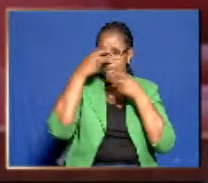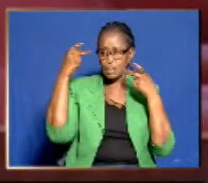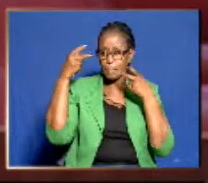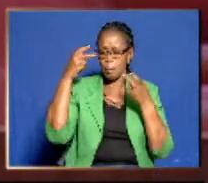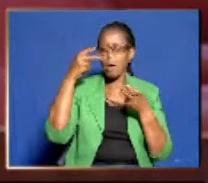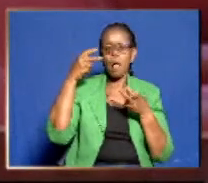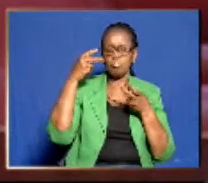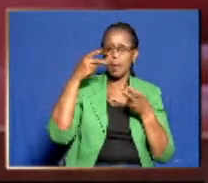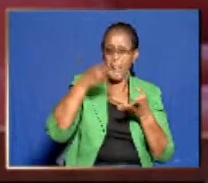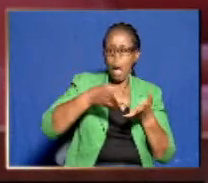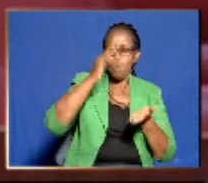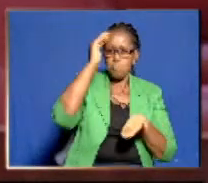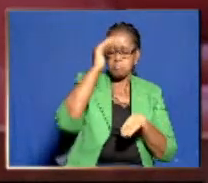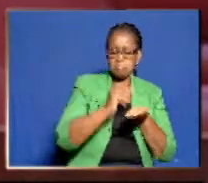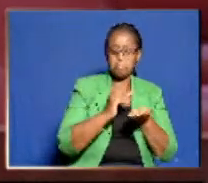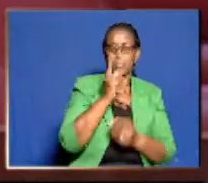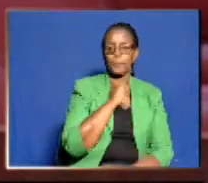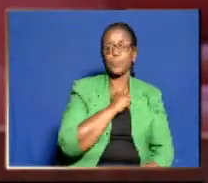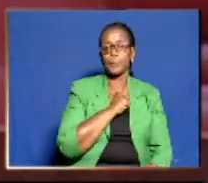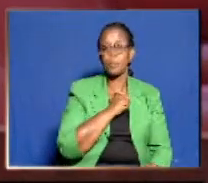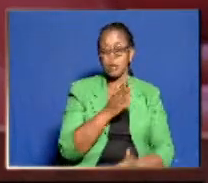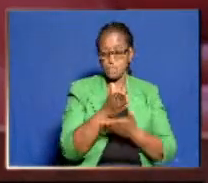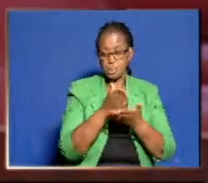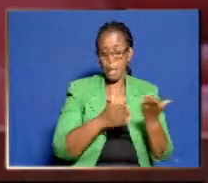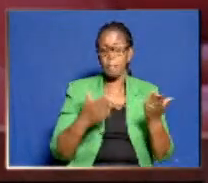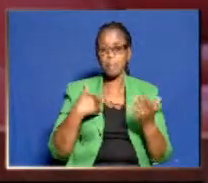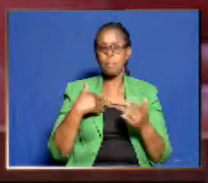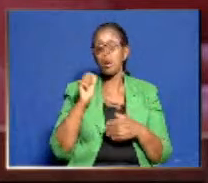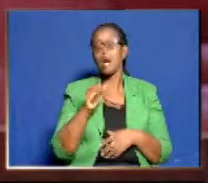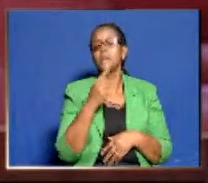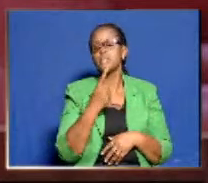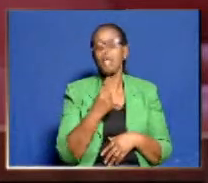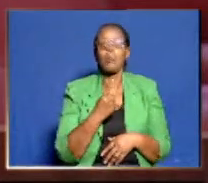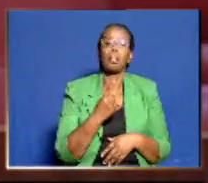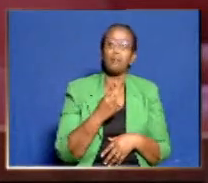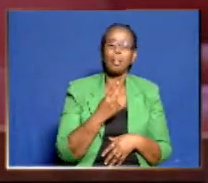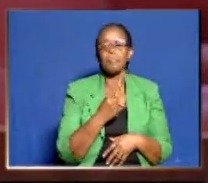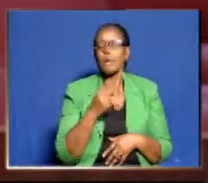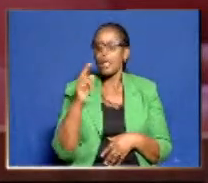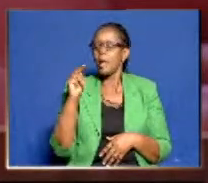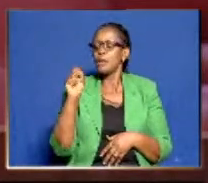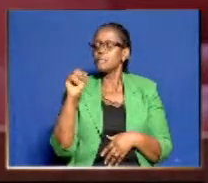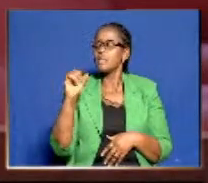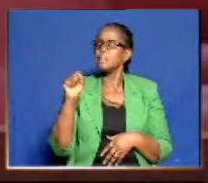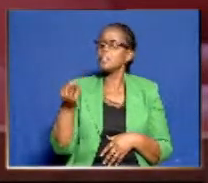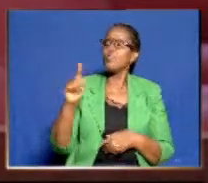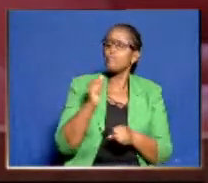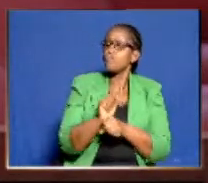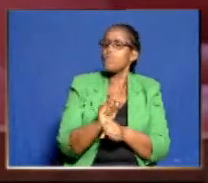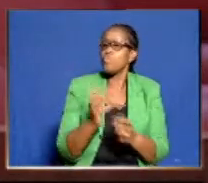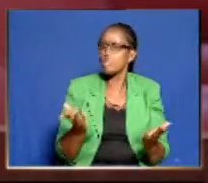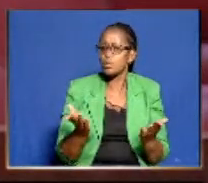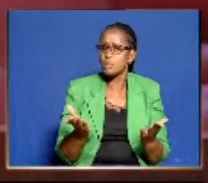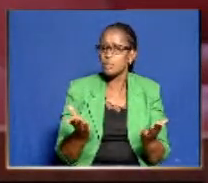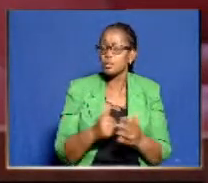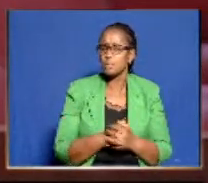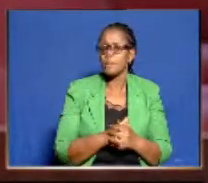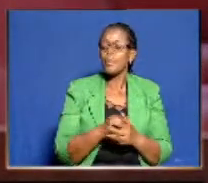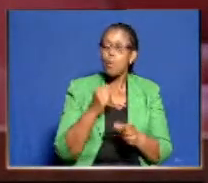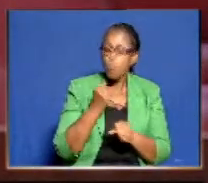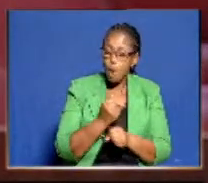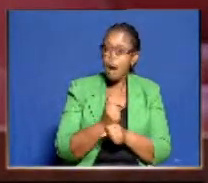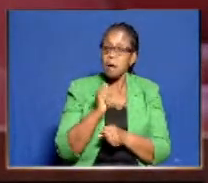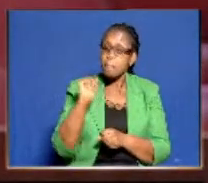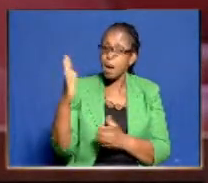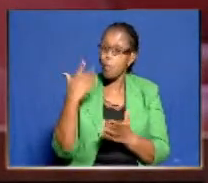drastically. Some people might say, what is it being done by NSIS, Honorable Speaker? Their work is to